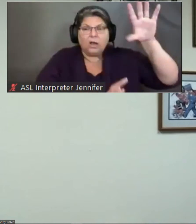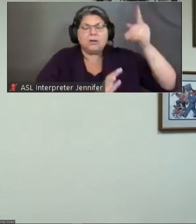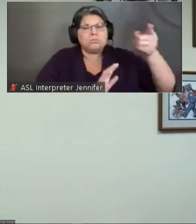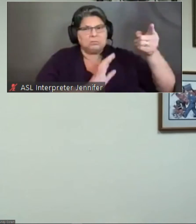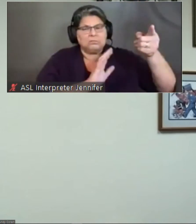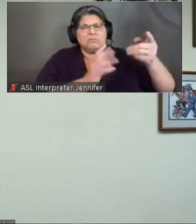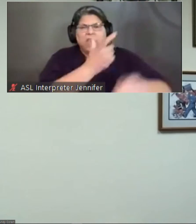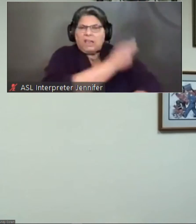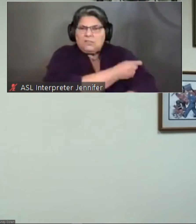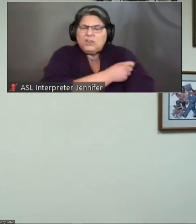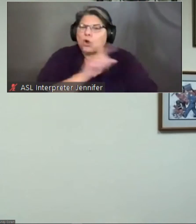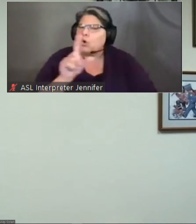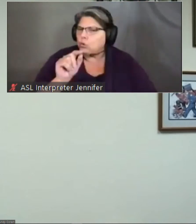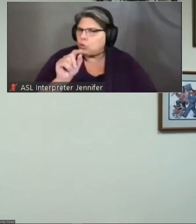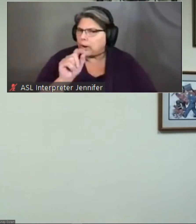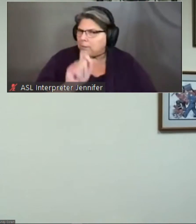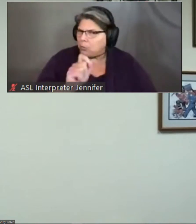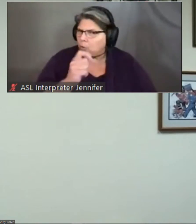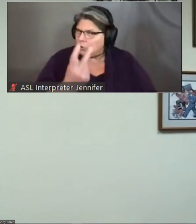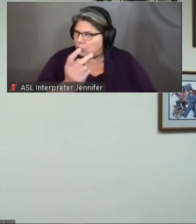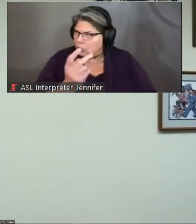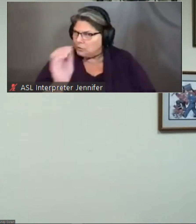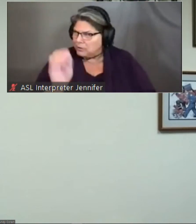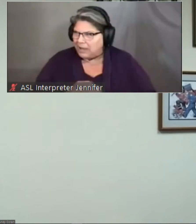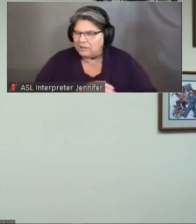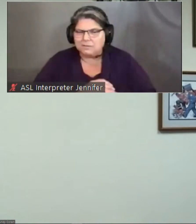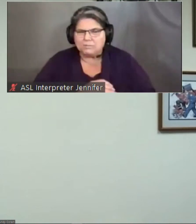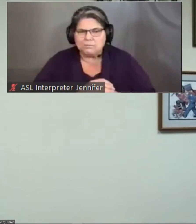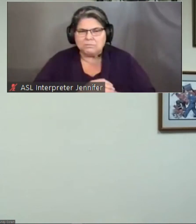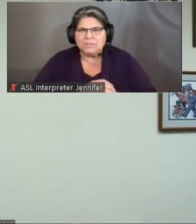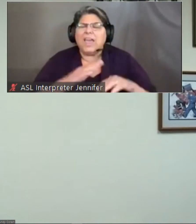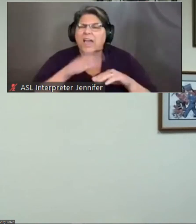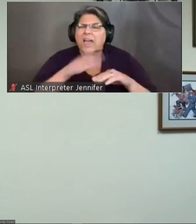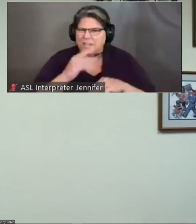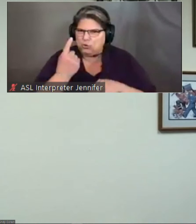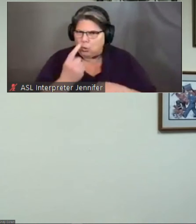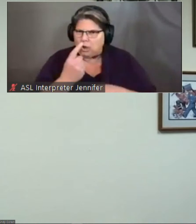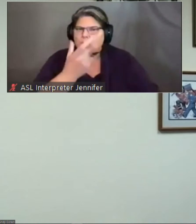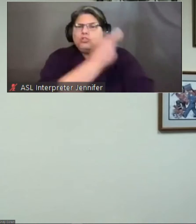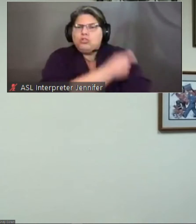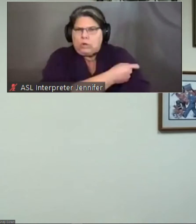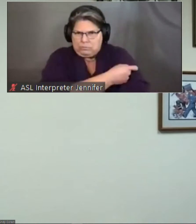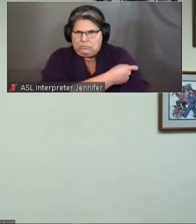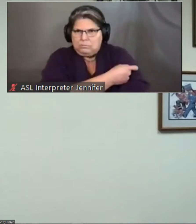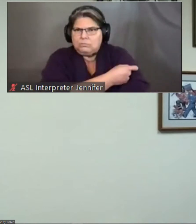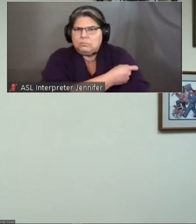vaccinated 20.2%. At least one dose has been